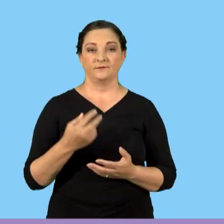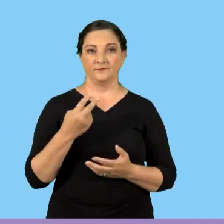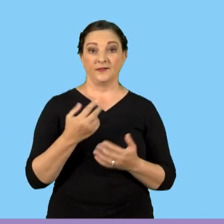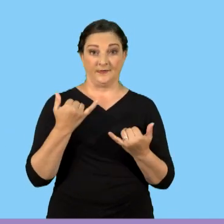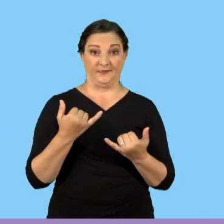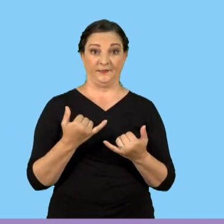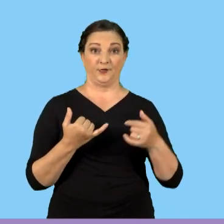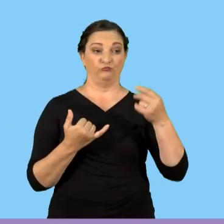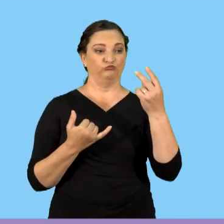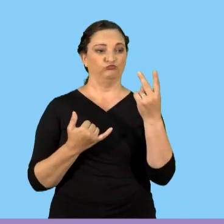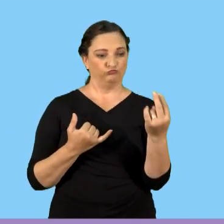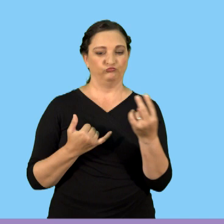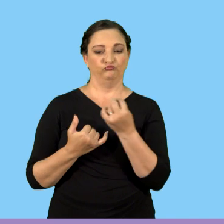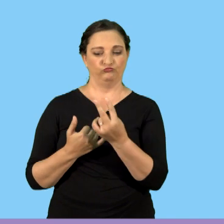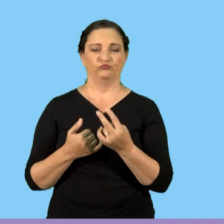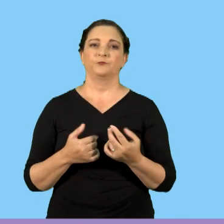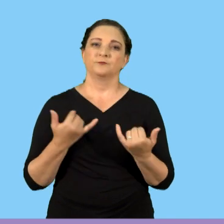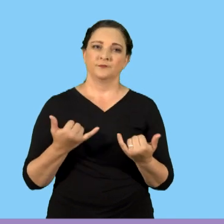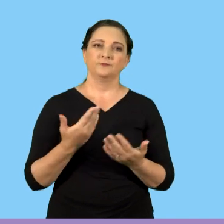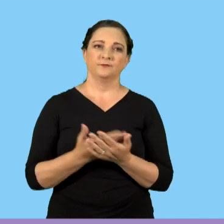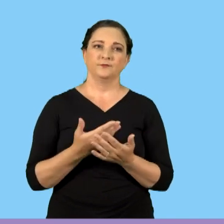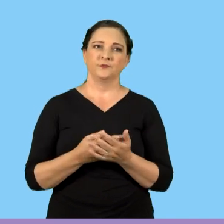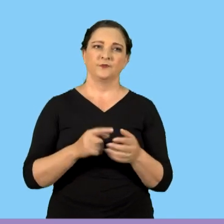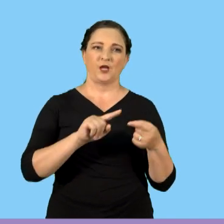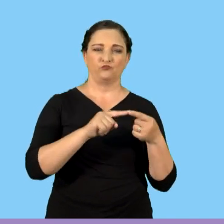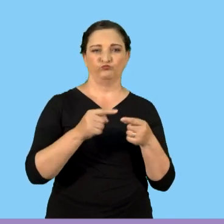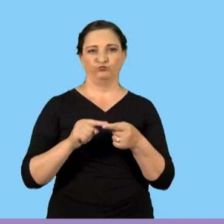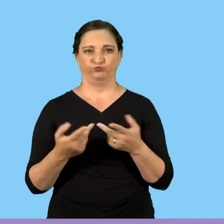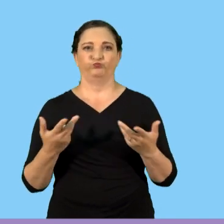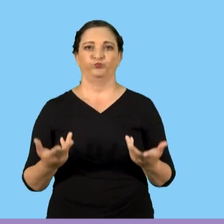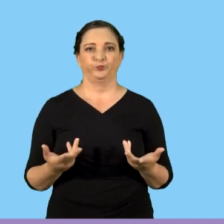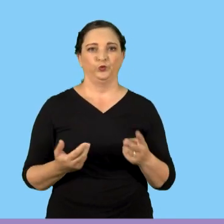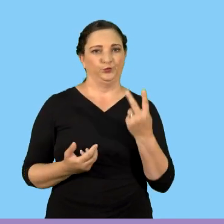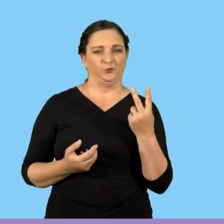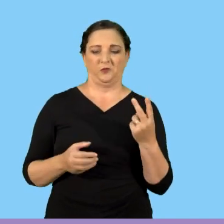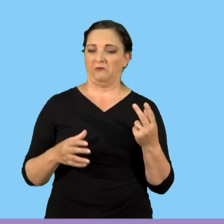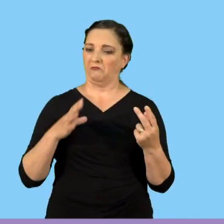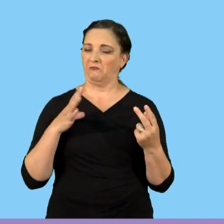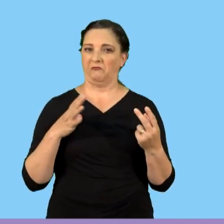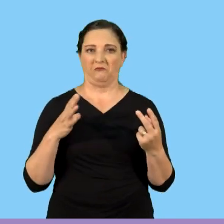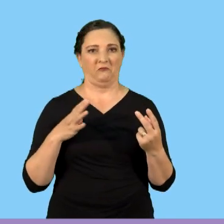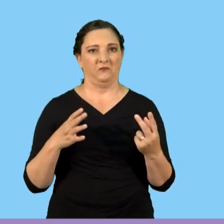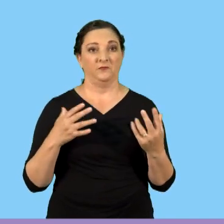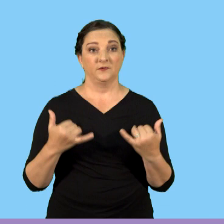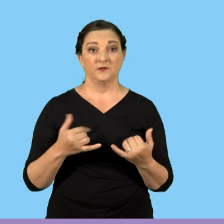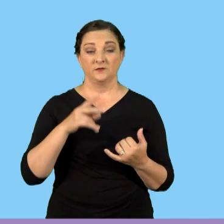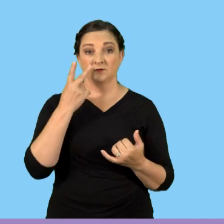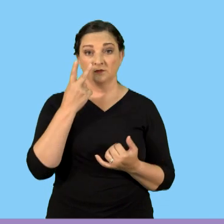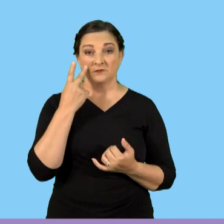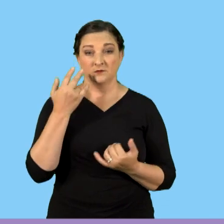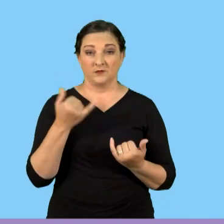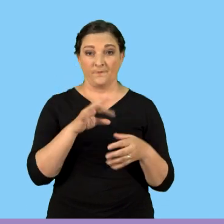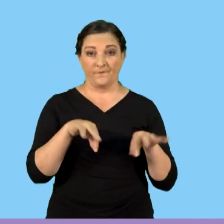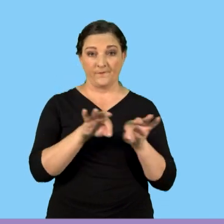6. So let us write that into our table, and we only just need those 2 points. So if I am going to